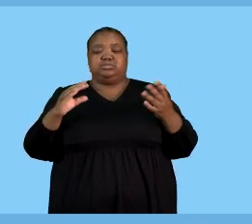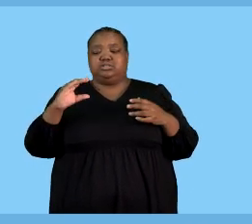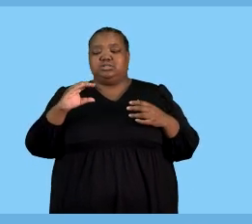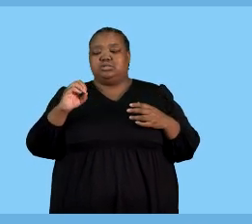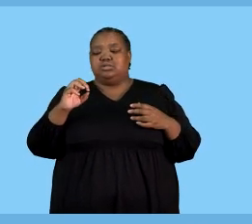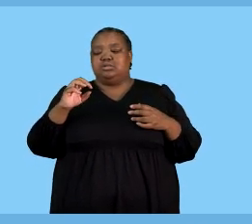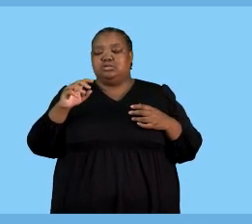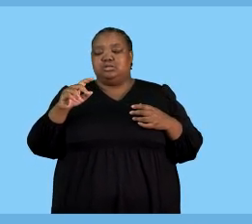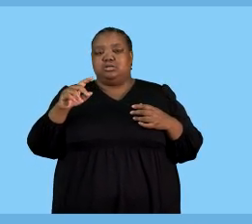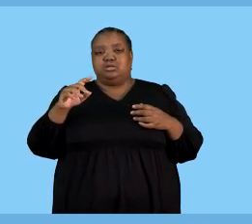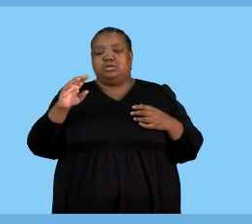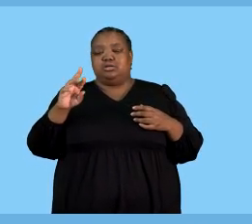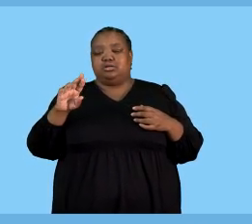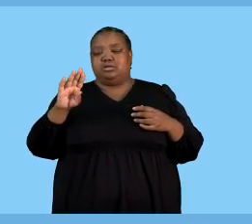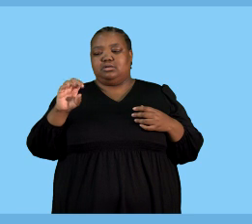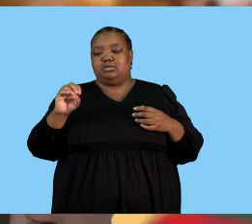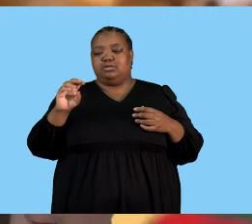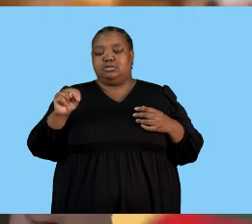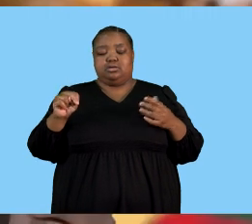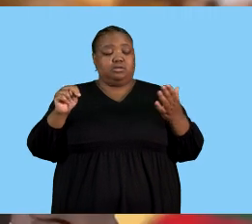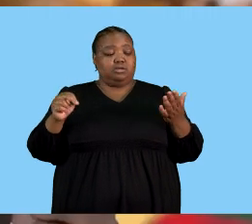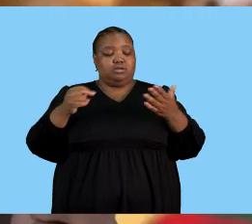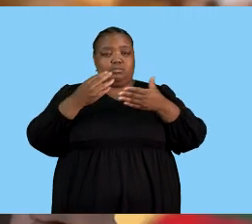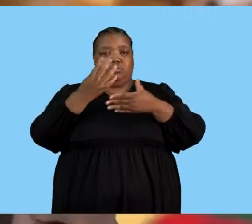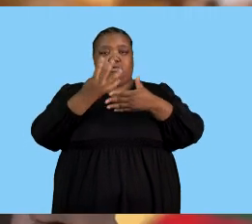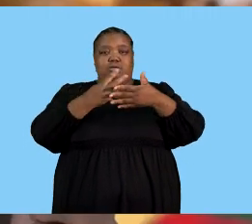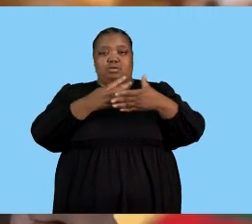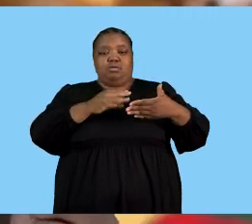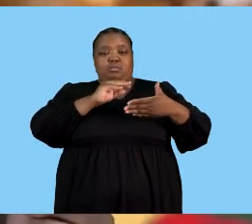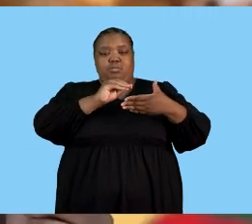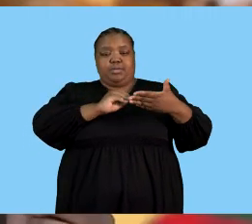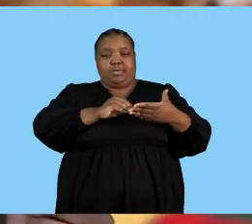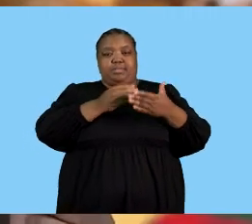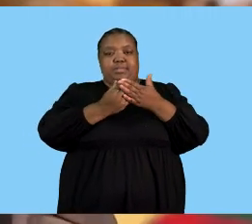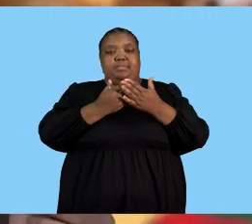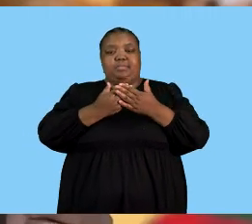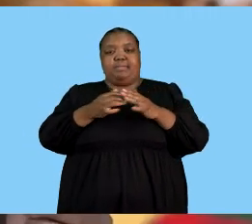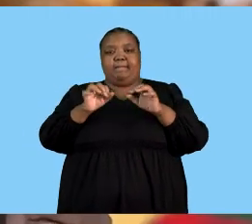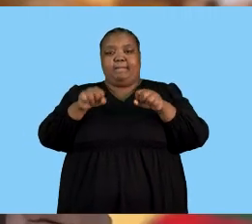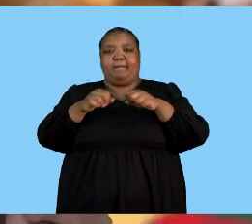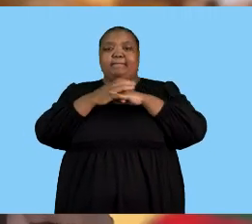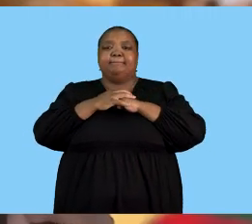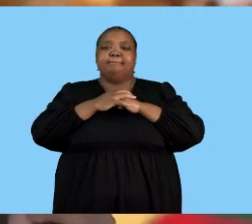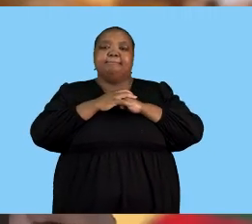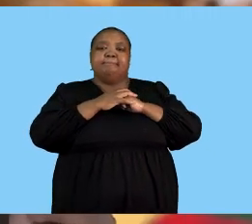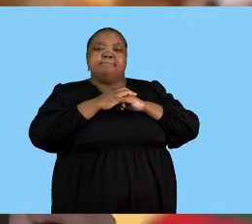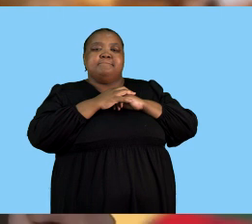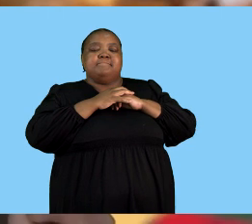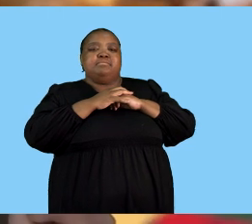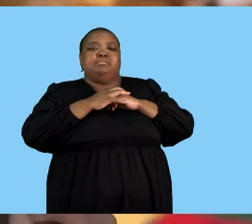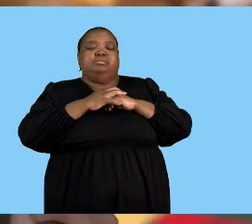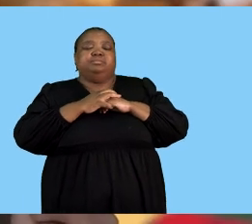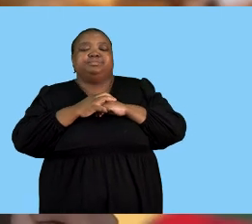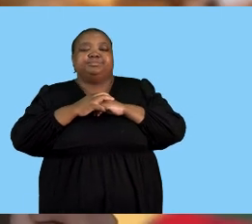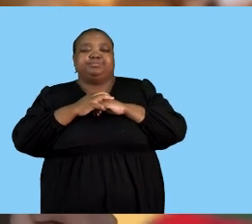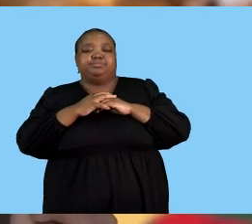is made of carbon, and we can find carbon from the periodic table. So it makes diamond to be an element.